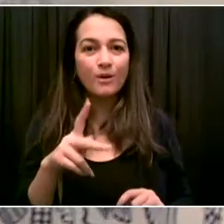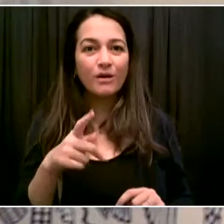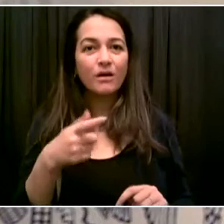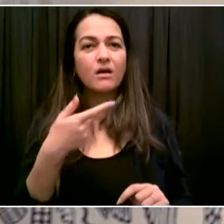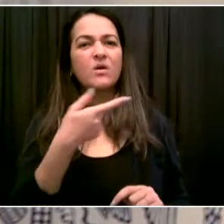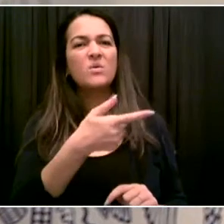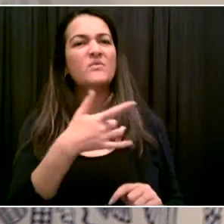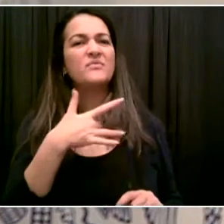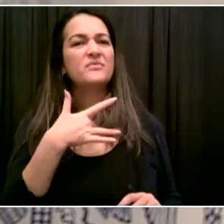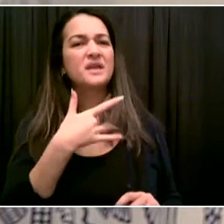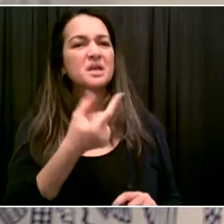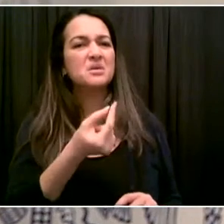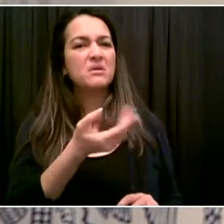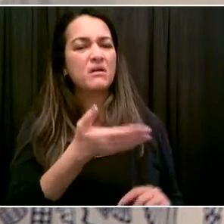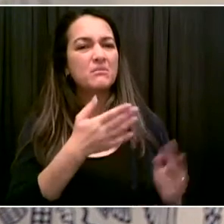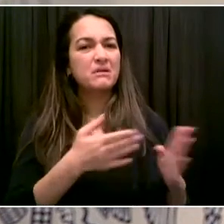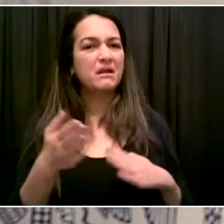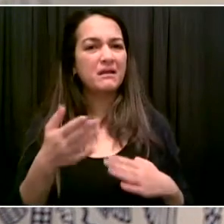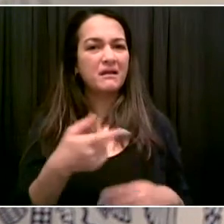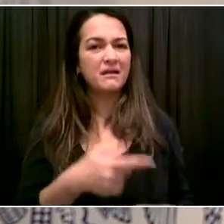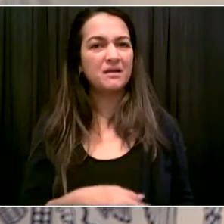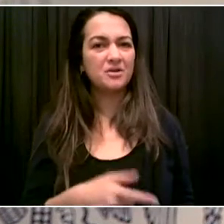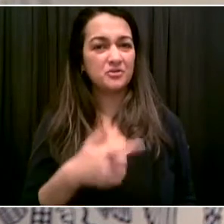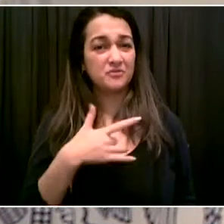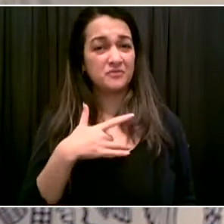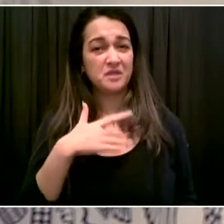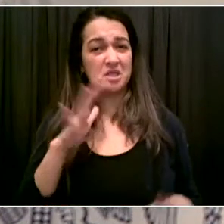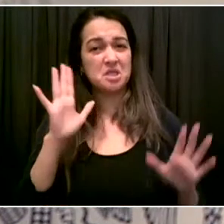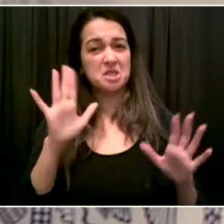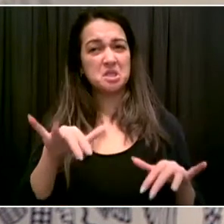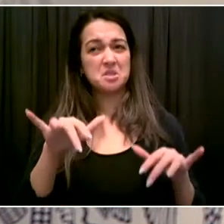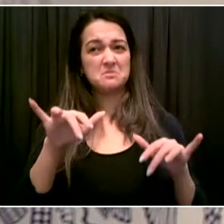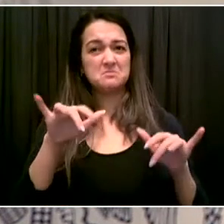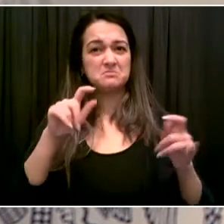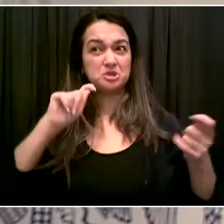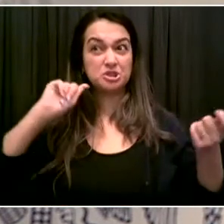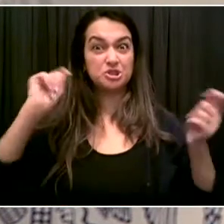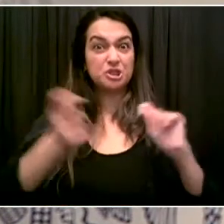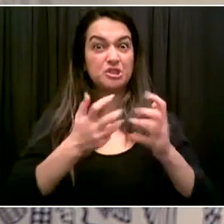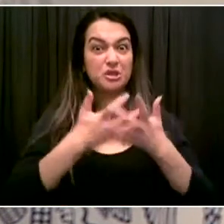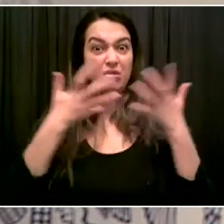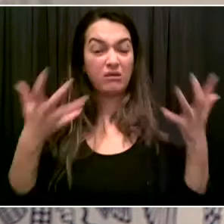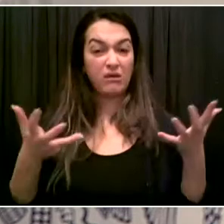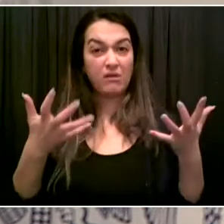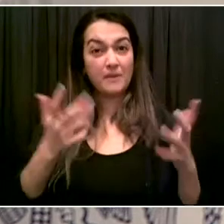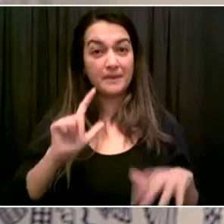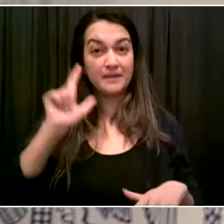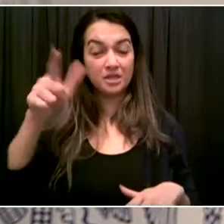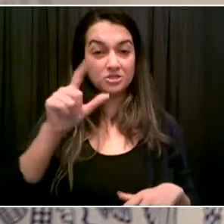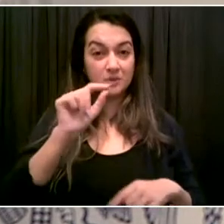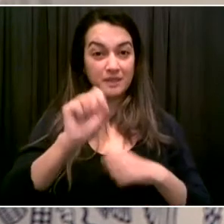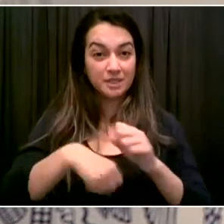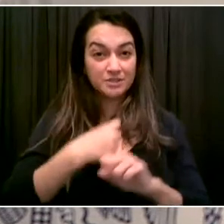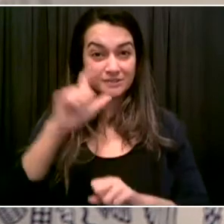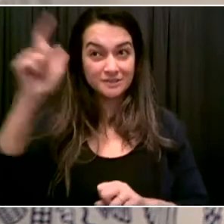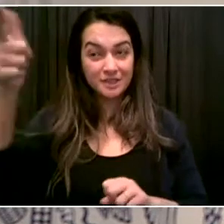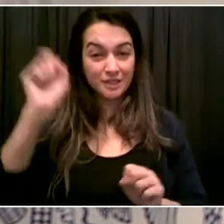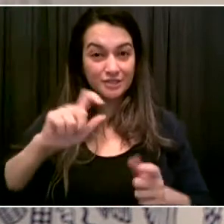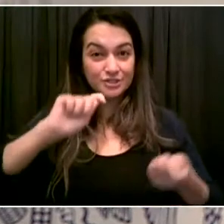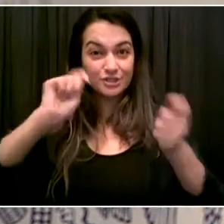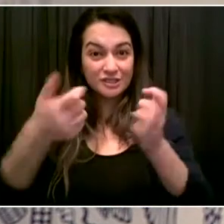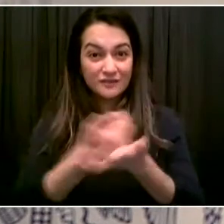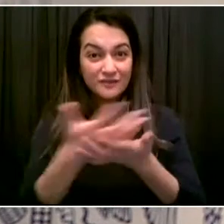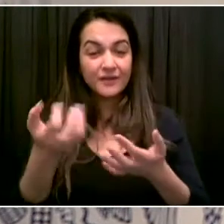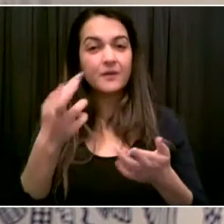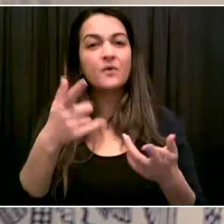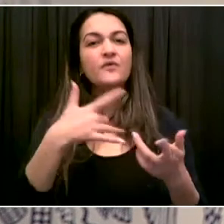what other people feel, but I could tell you, look, right now, the notion that you're going to turn it into a park overnight, obviously that wasn't going to